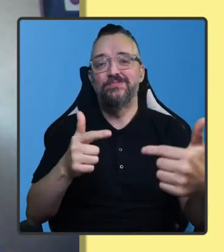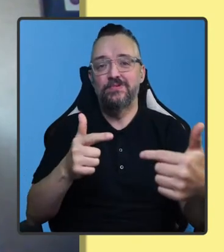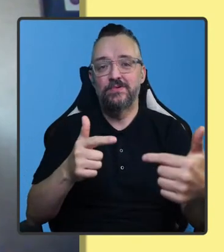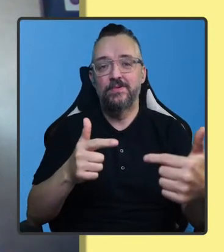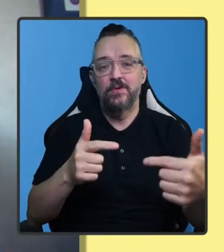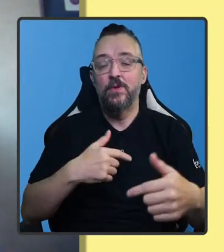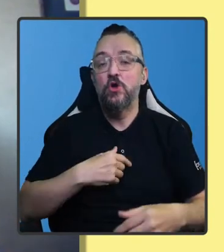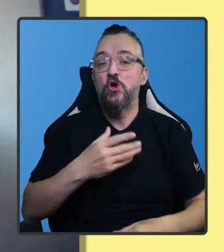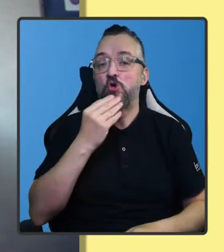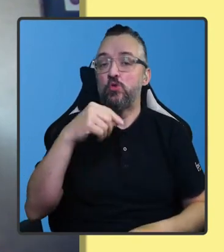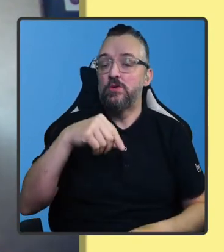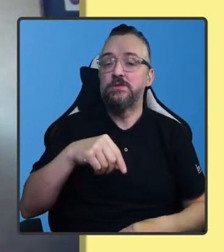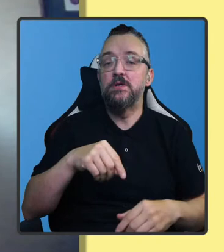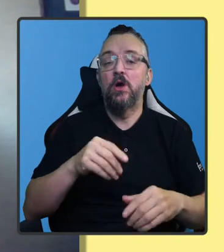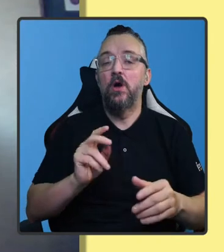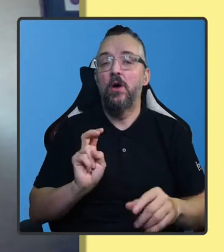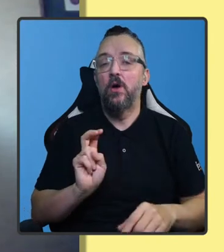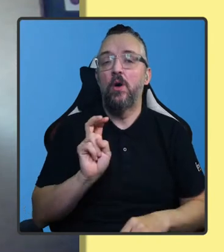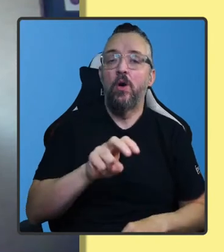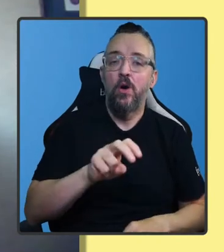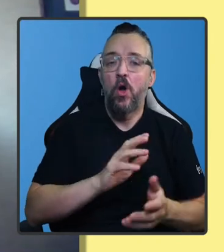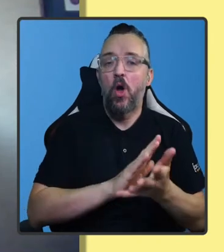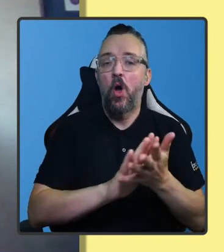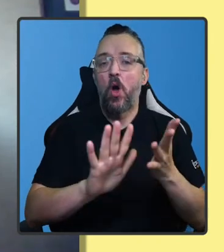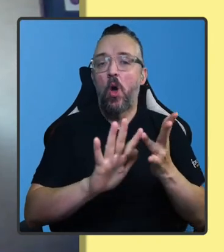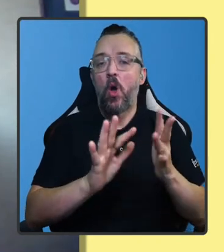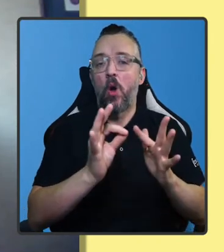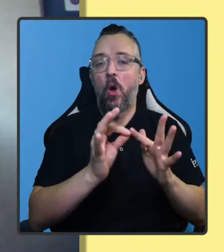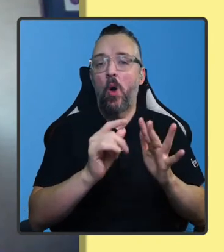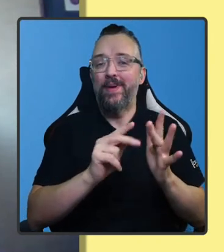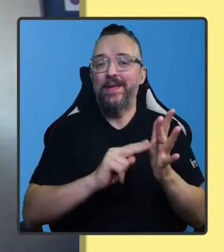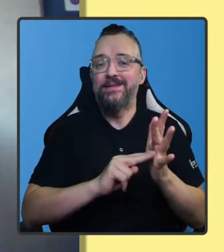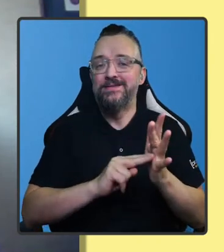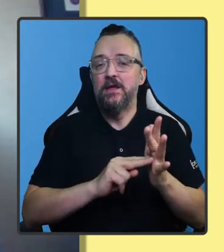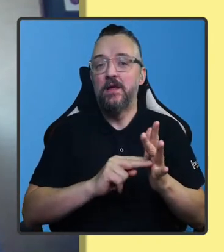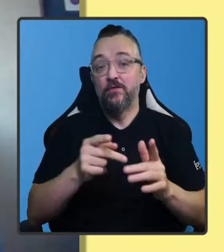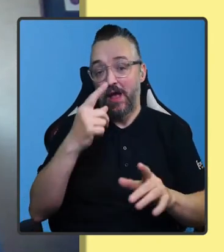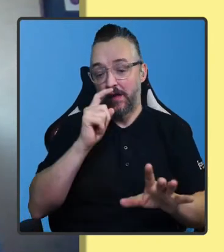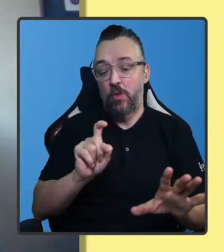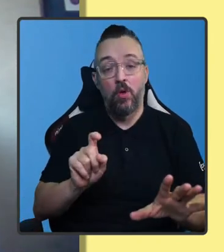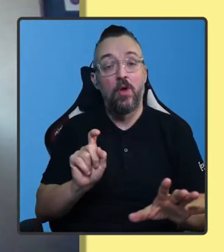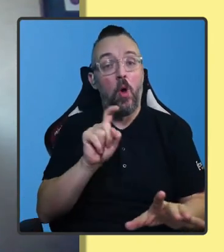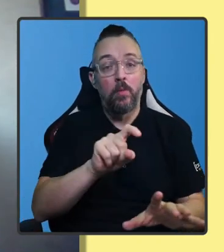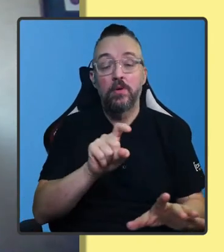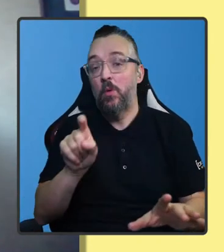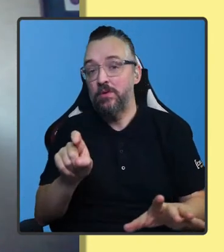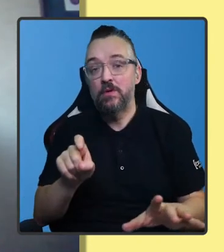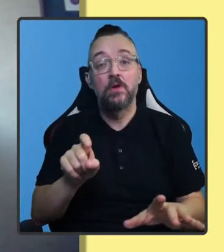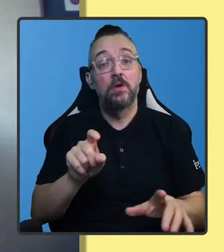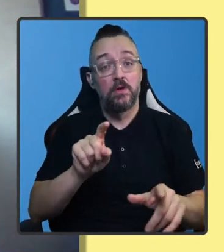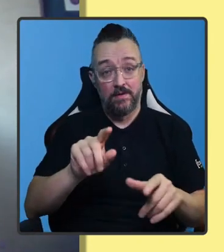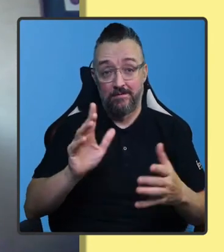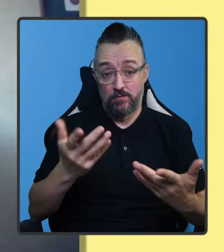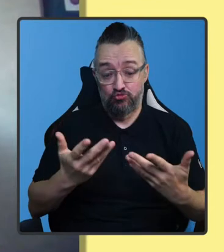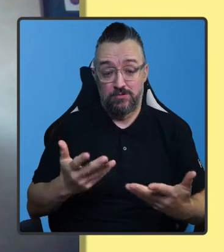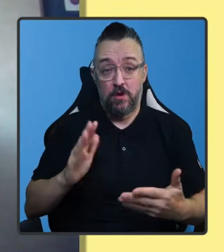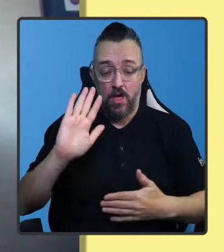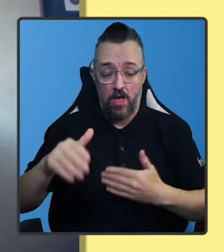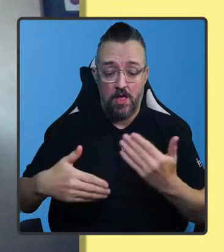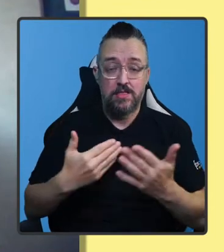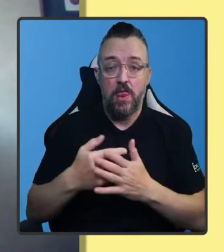hop-in platform, and I hope you will hop in for the full conference, all the way right through to the First Minister's keynote address on